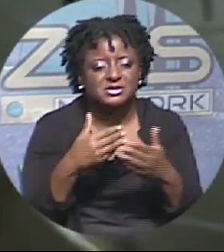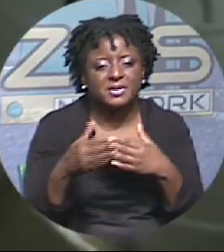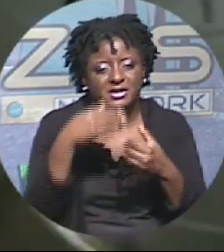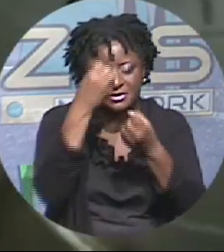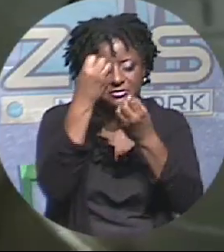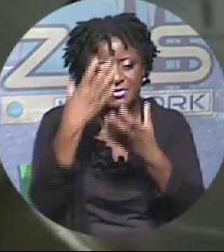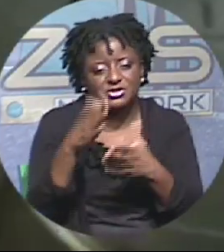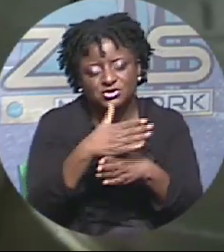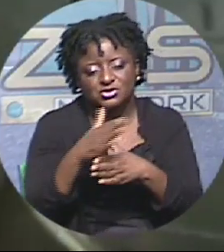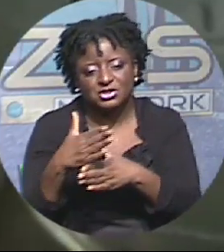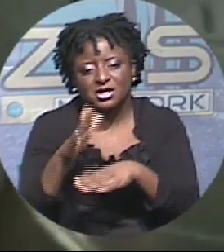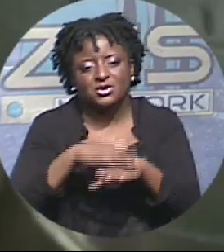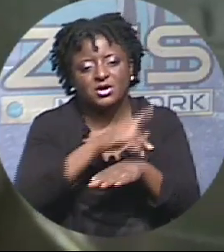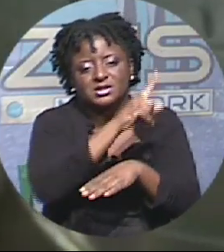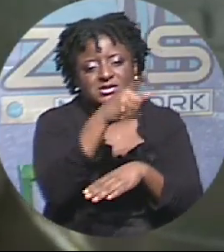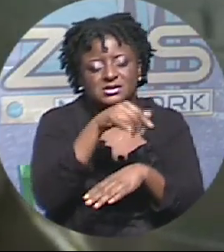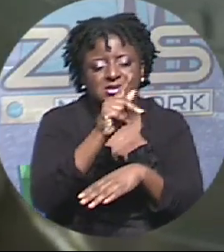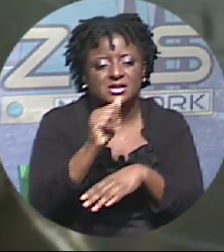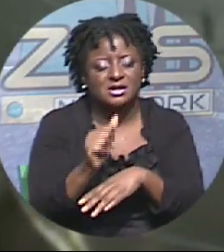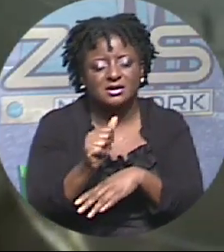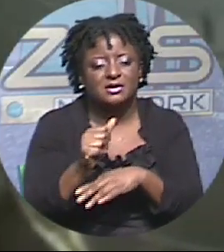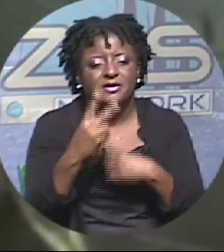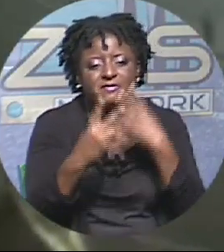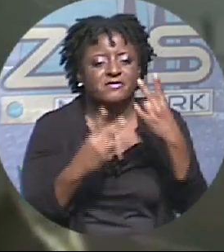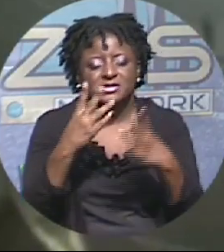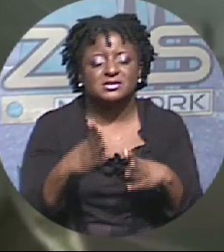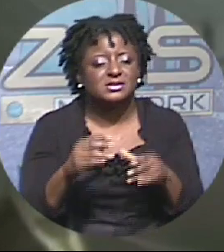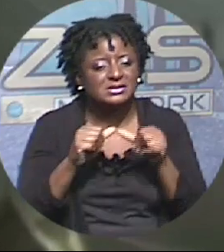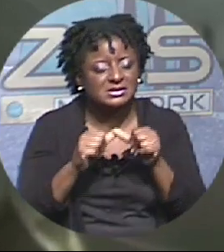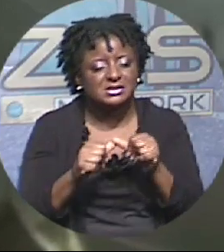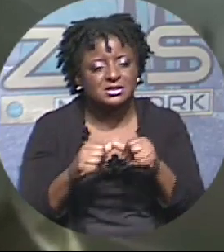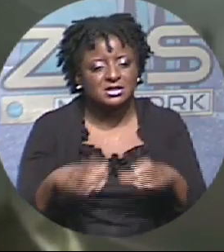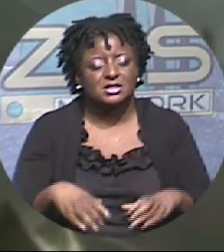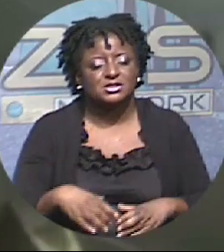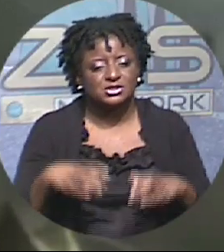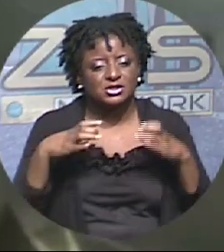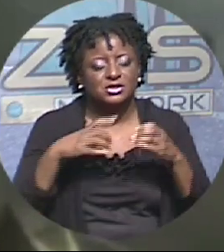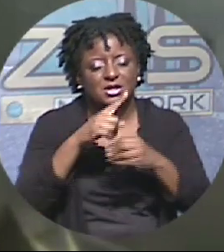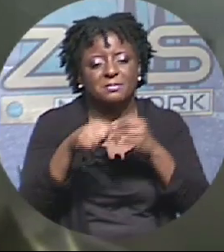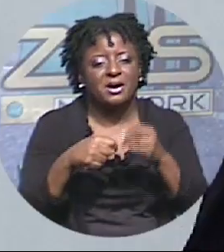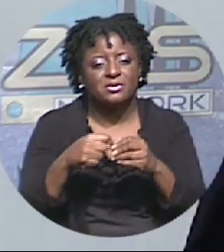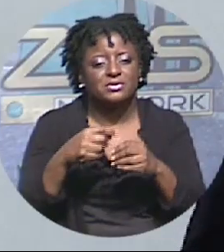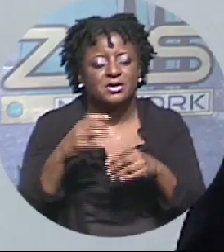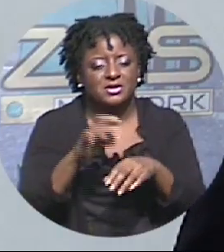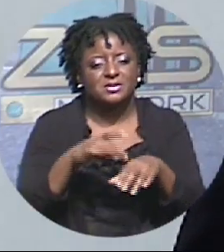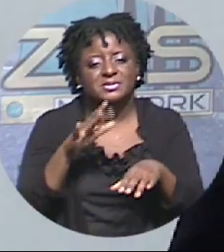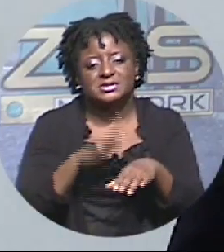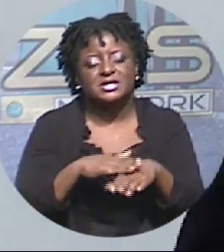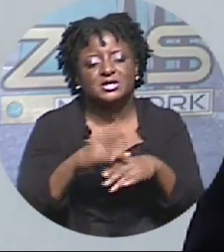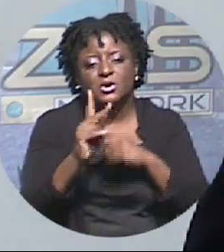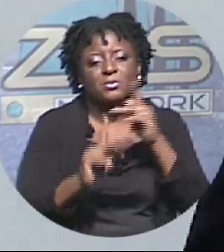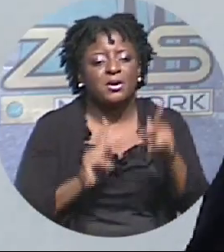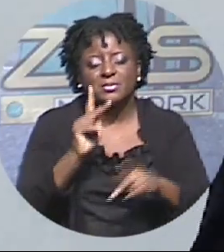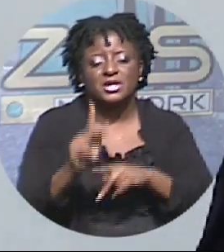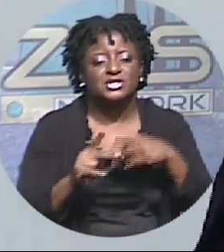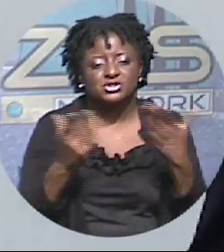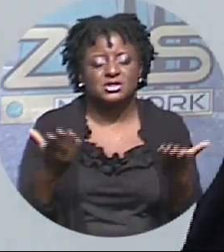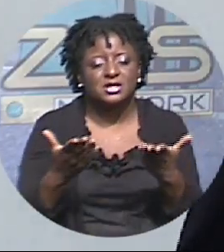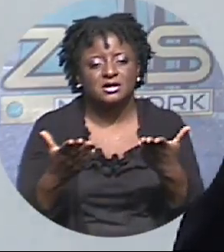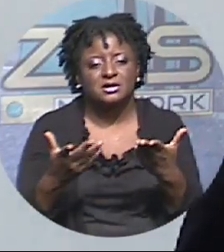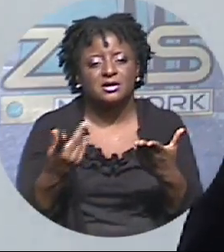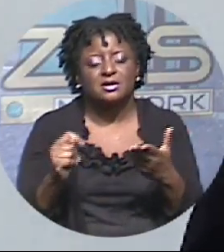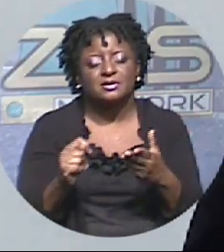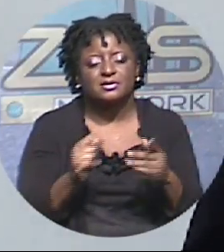information disseminated on the Zika virus, visitors are still concerned about the mosquito population here. General traveling public understands